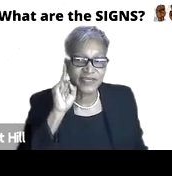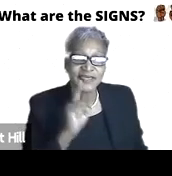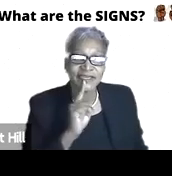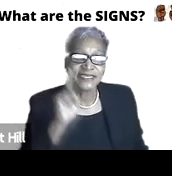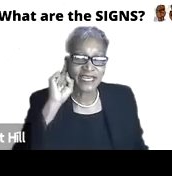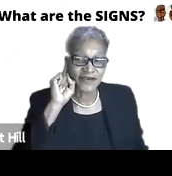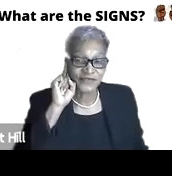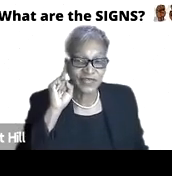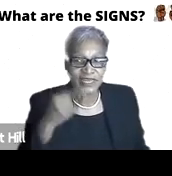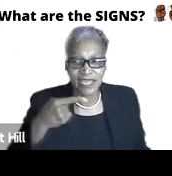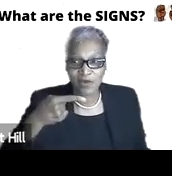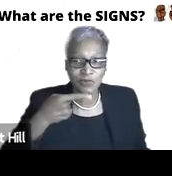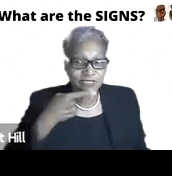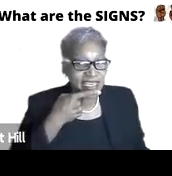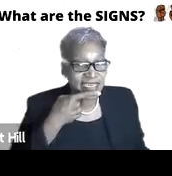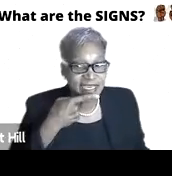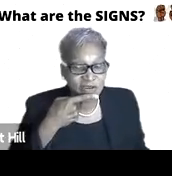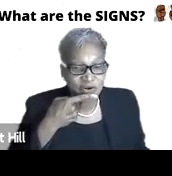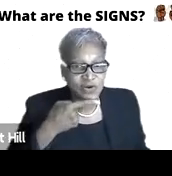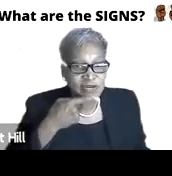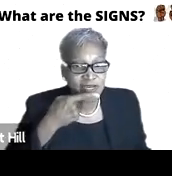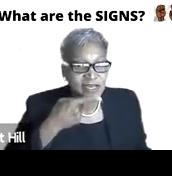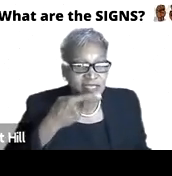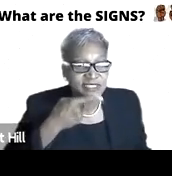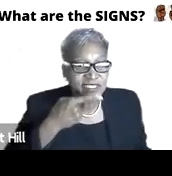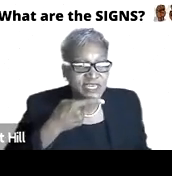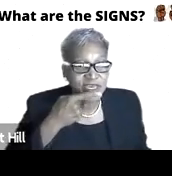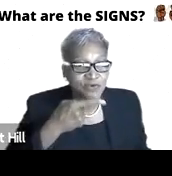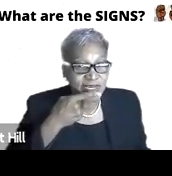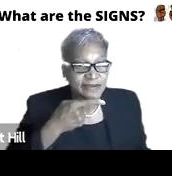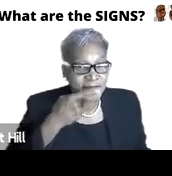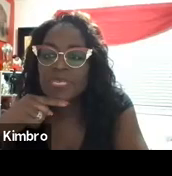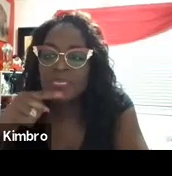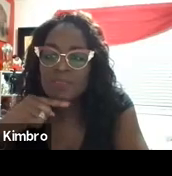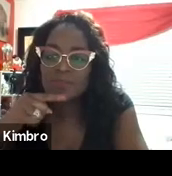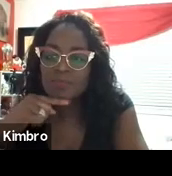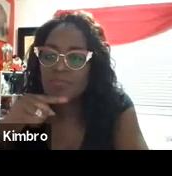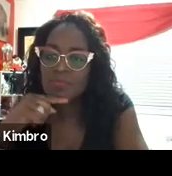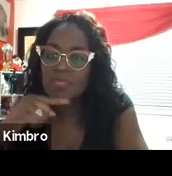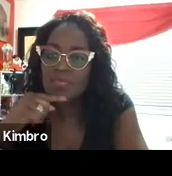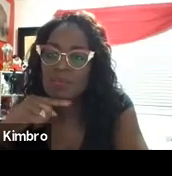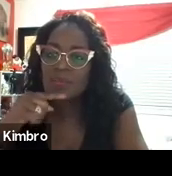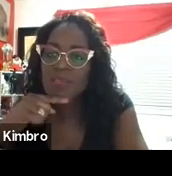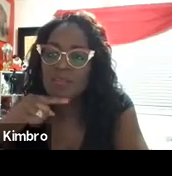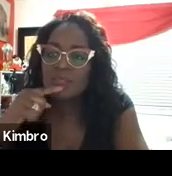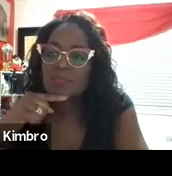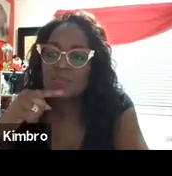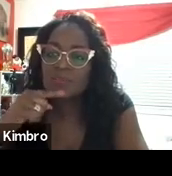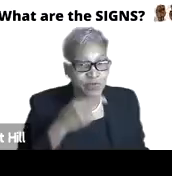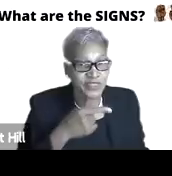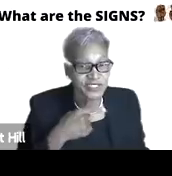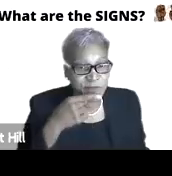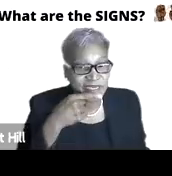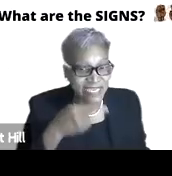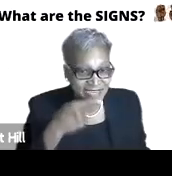deaf. Deaf. Now, when we take it here, this is hearing. Hearing. Because they associate